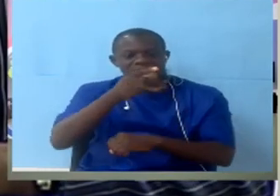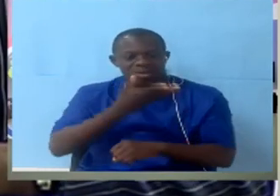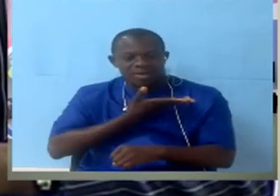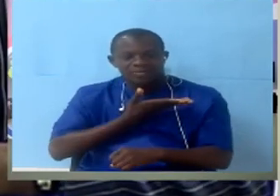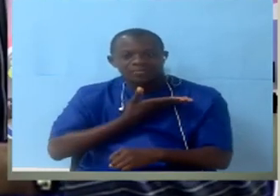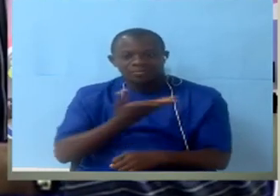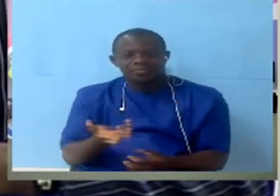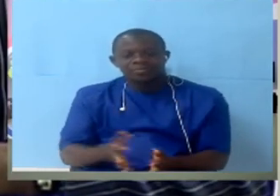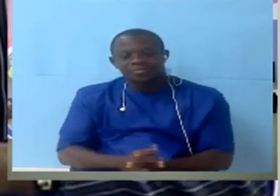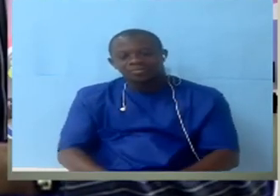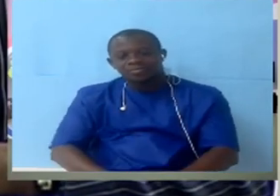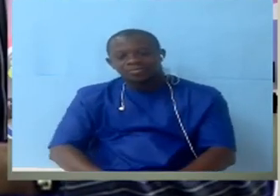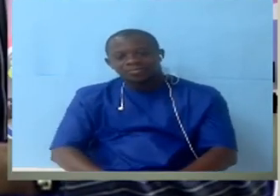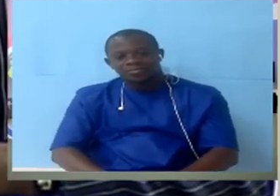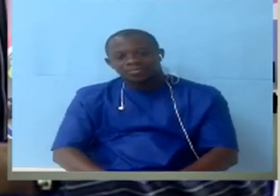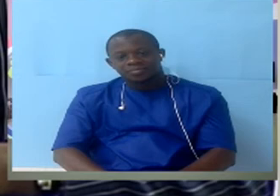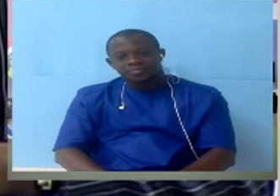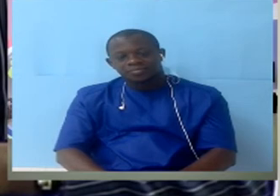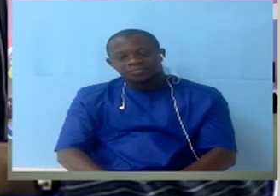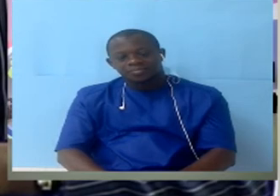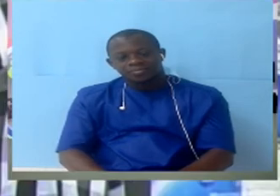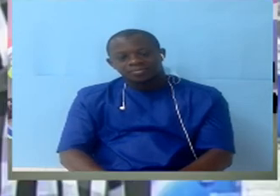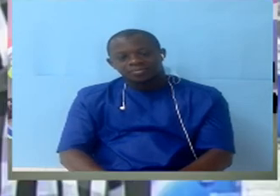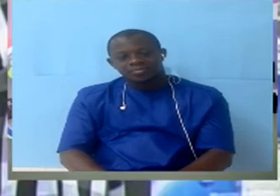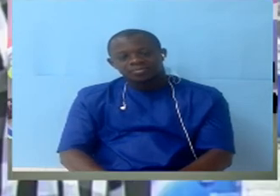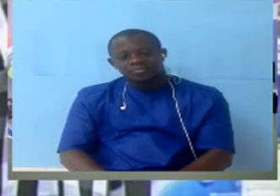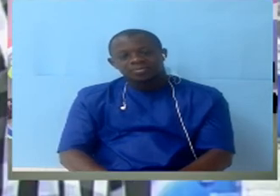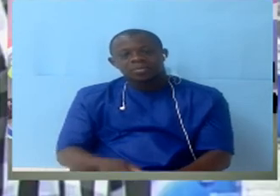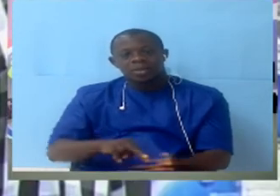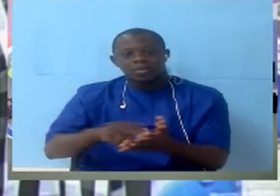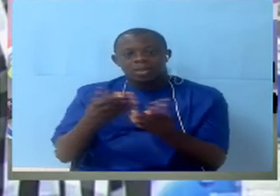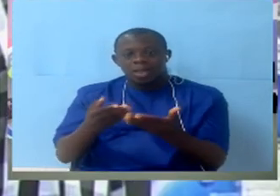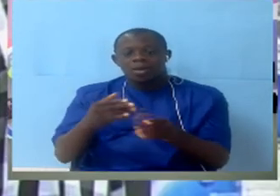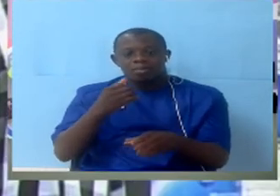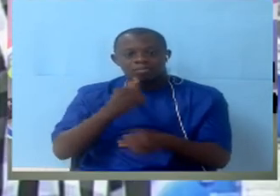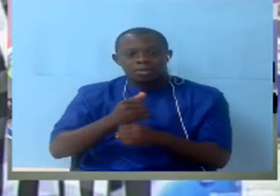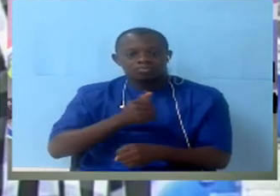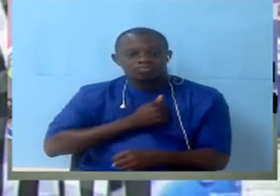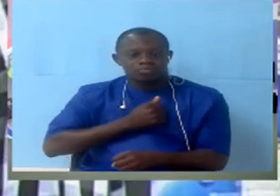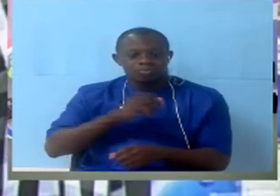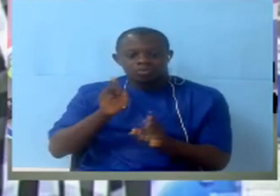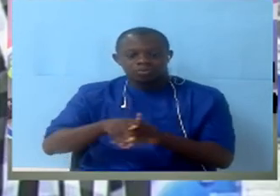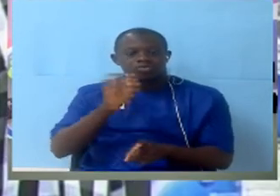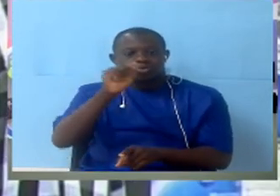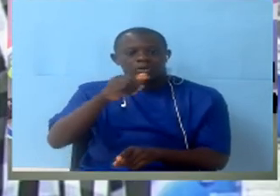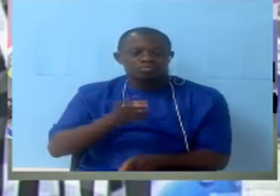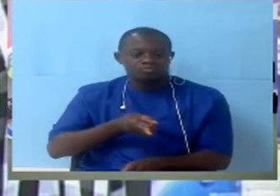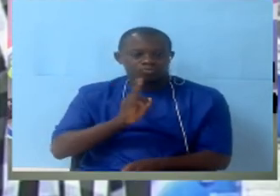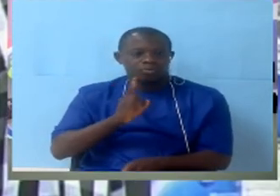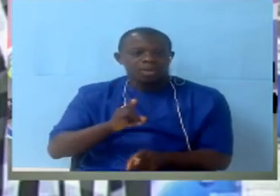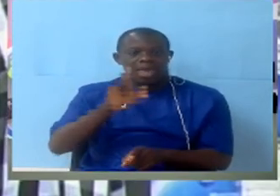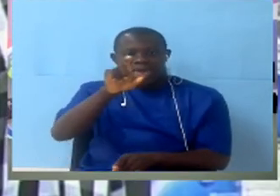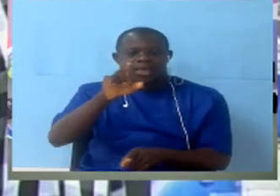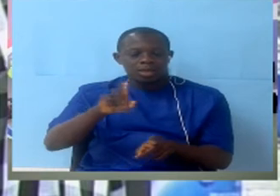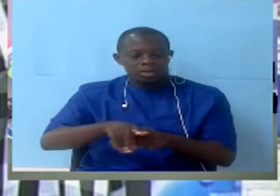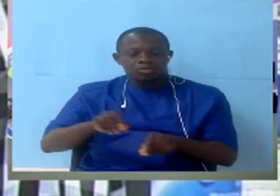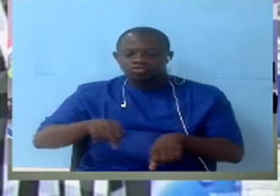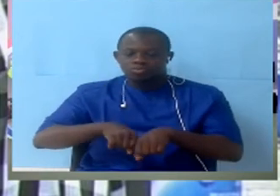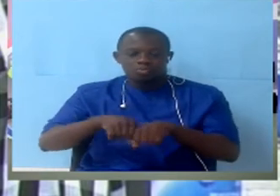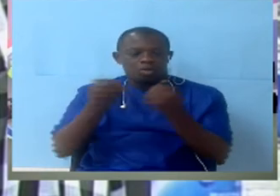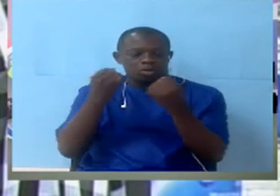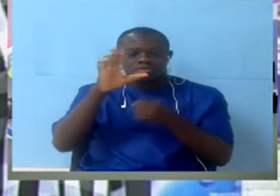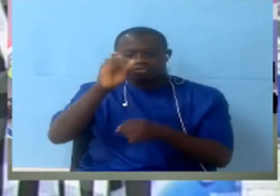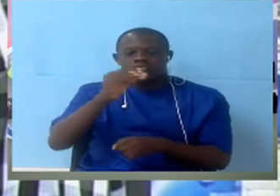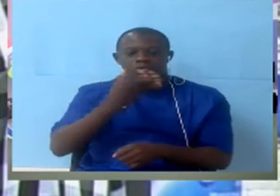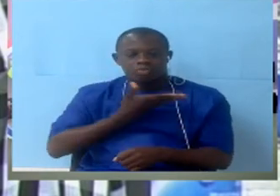kari sanji nan ko la inara ne muta. So they're threatening to cross your balls. Silang ibesi masilan kang ibesi lan